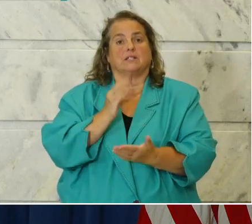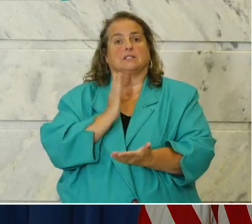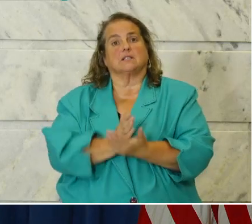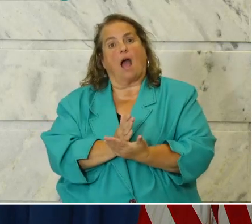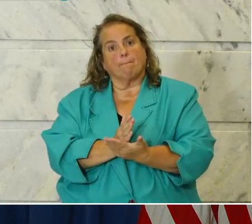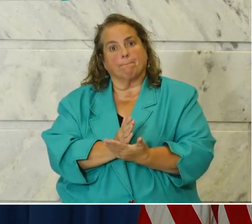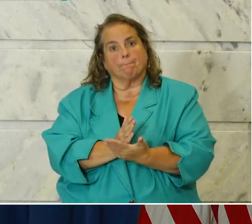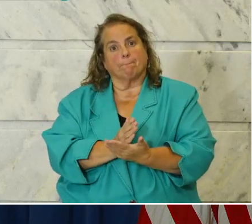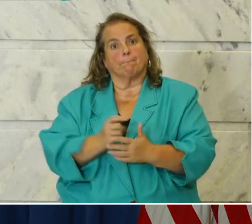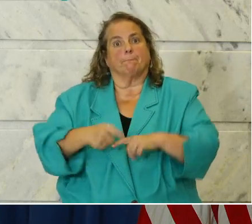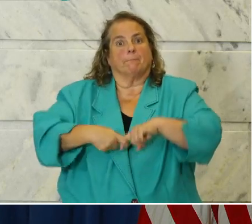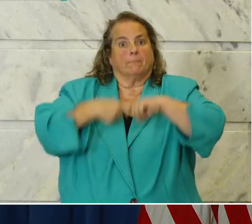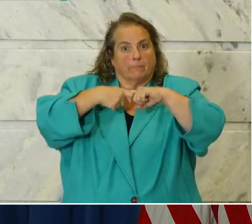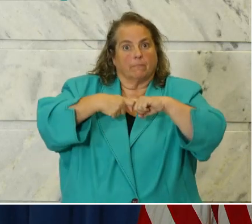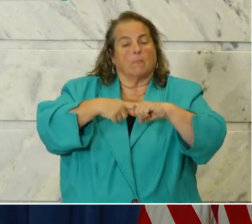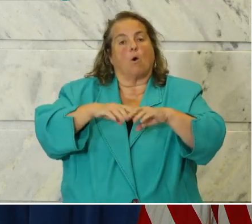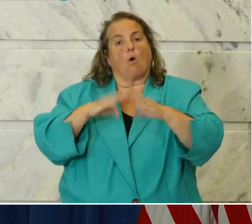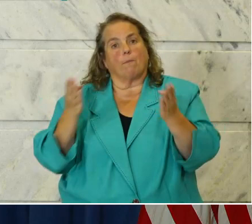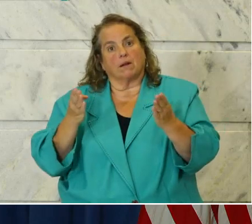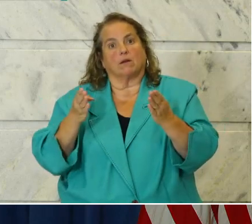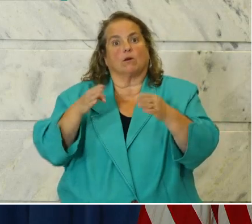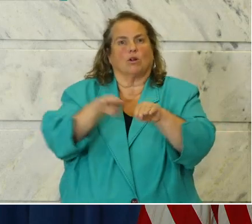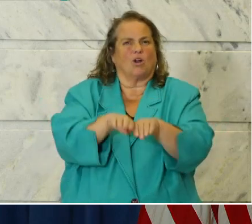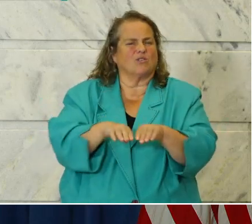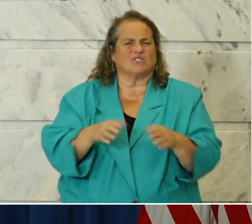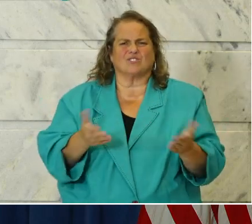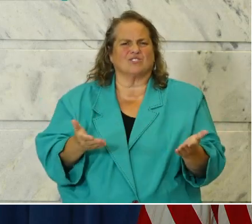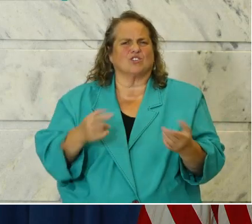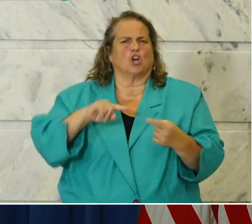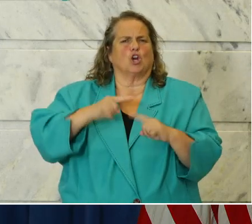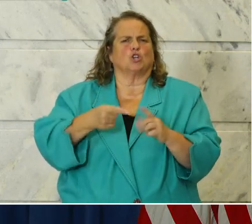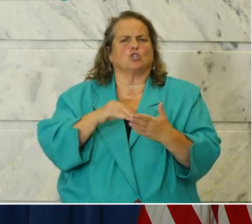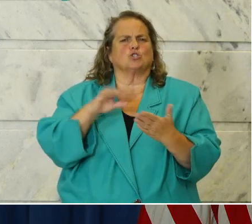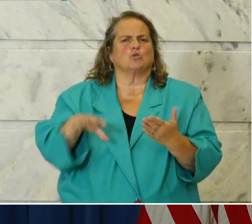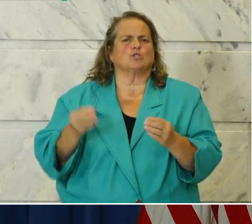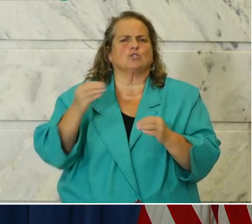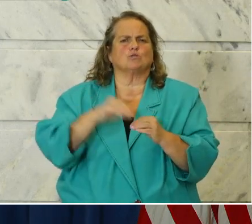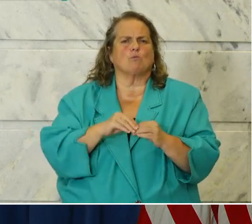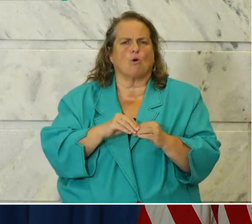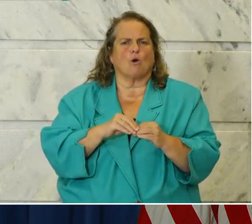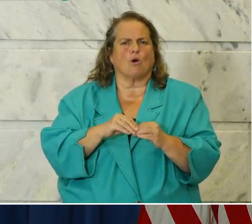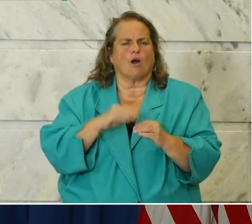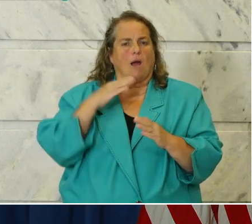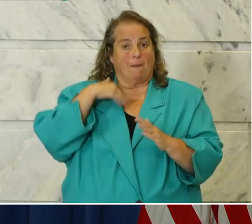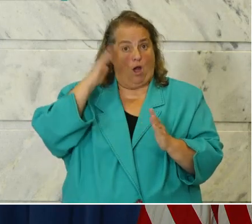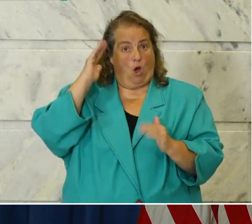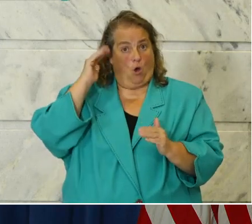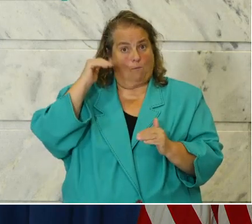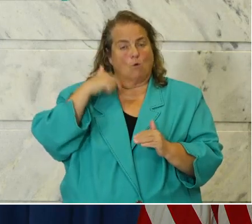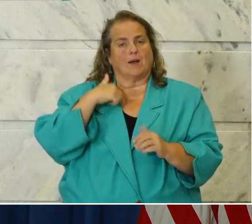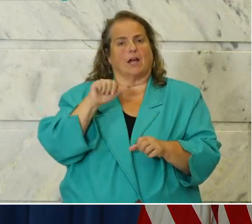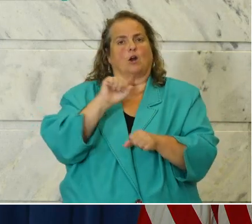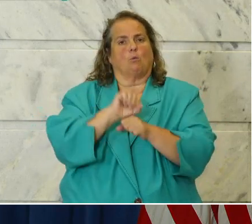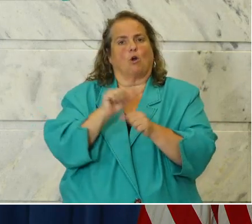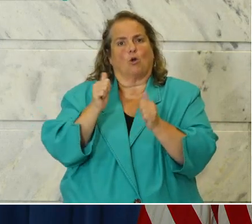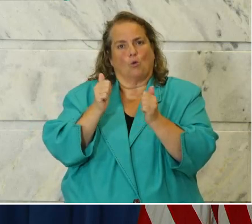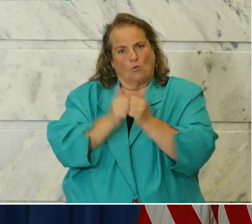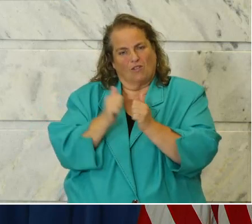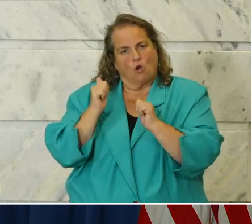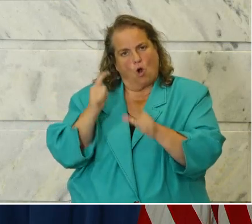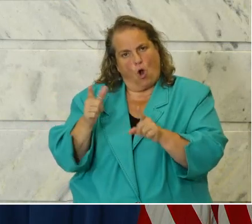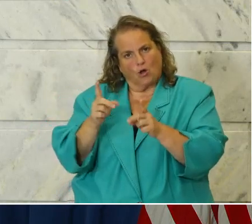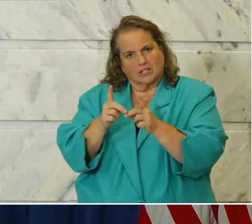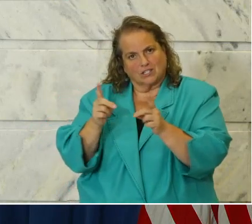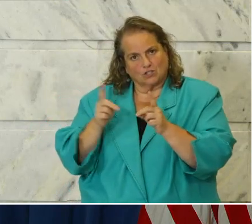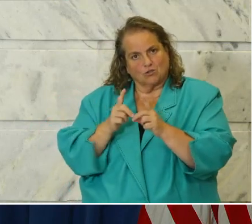have to get distance learning going, it might hurt your students even more. My hope is that we can work with every district,